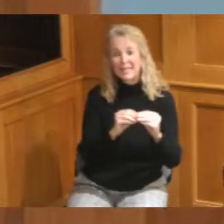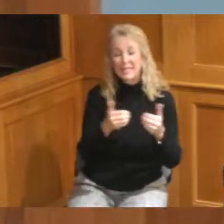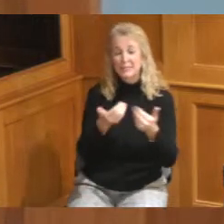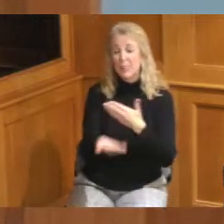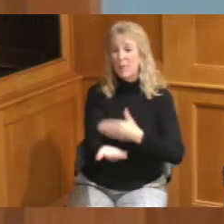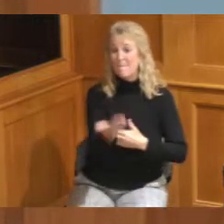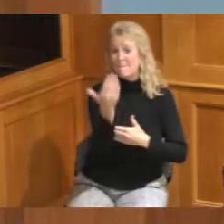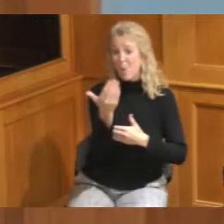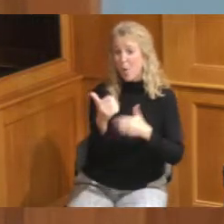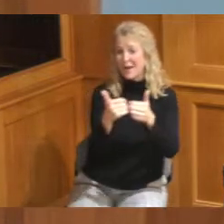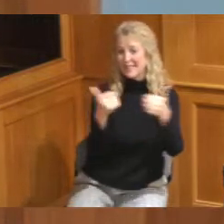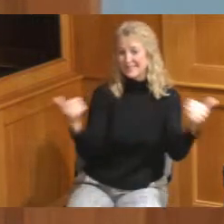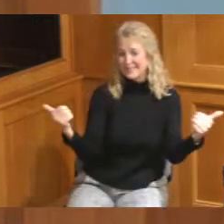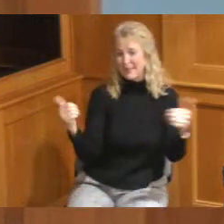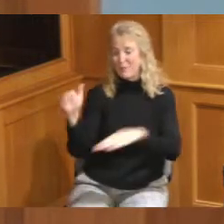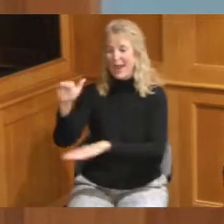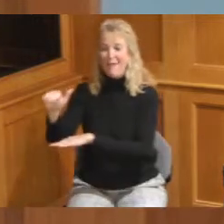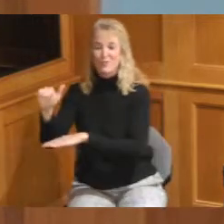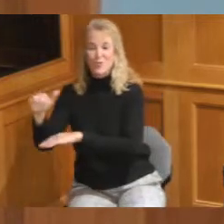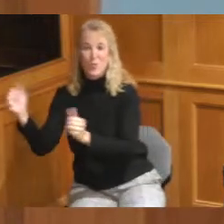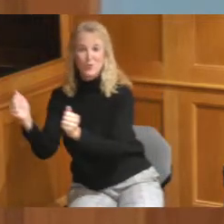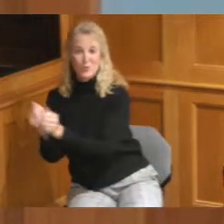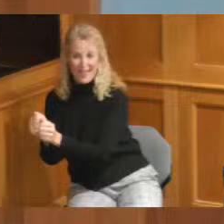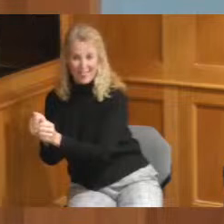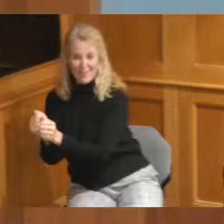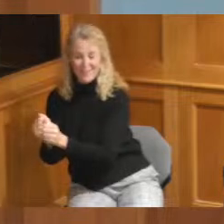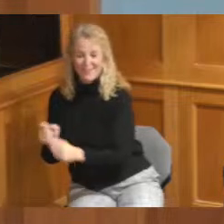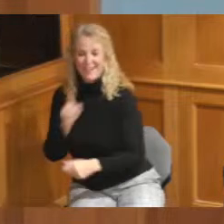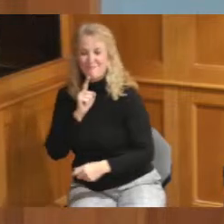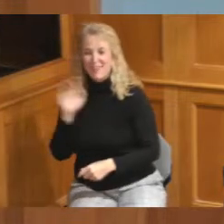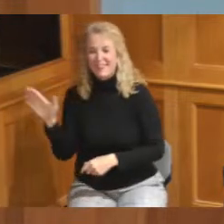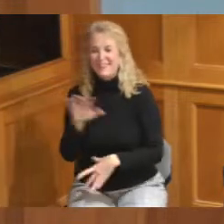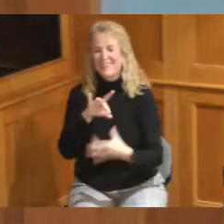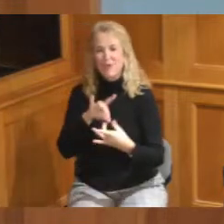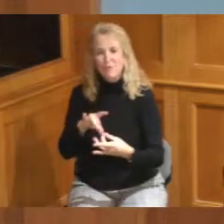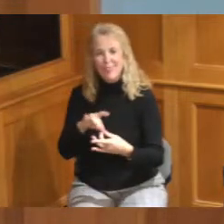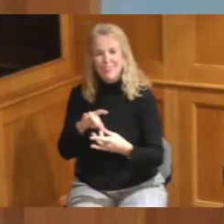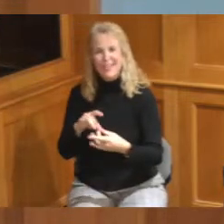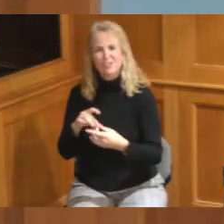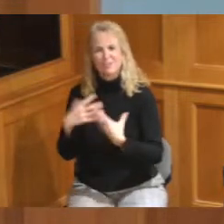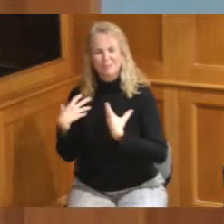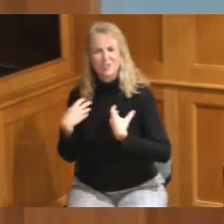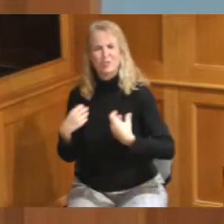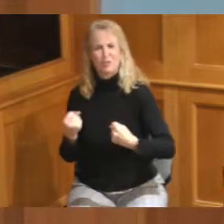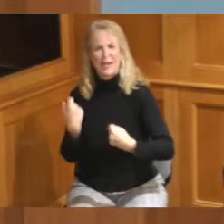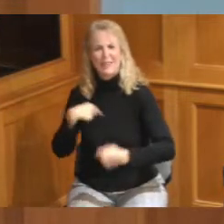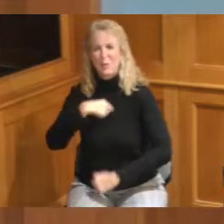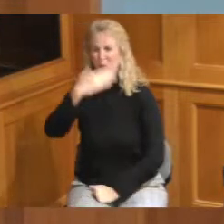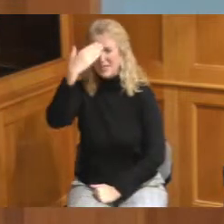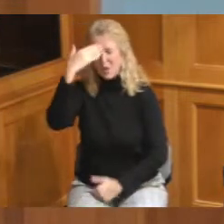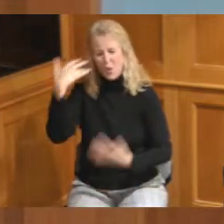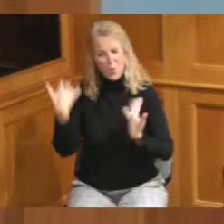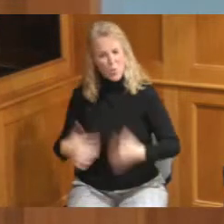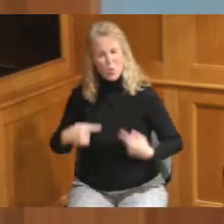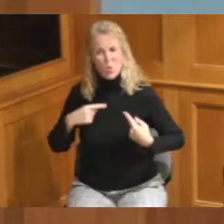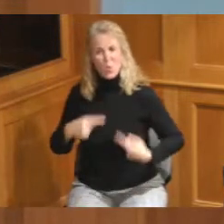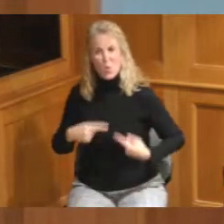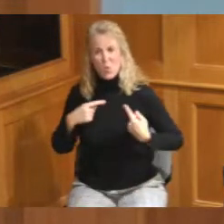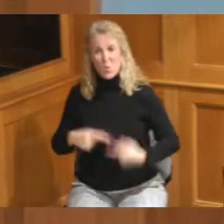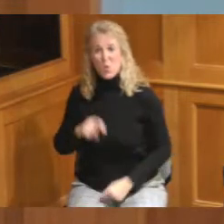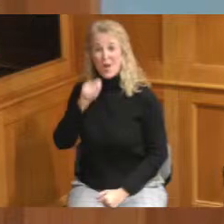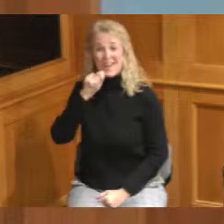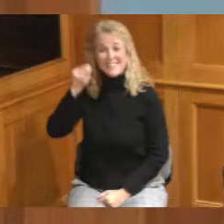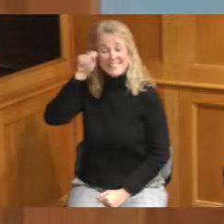in the afternoon they are together and really building that relationship up, because we know that it is a trying time between a teen